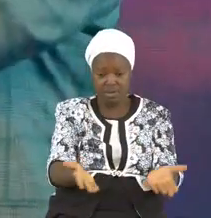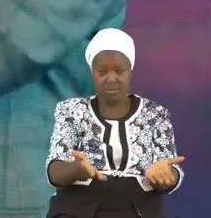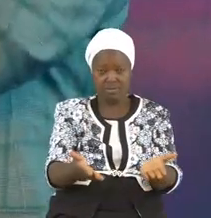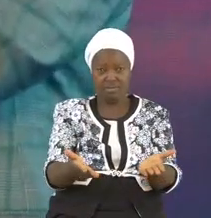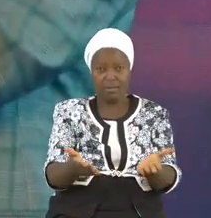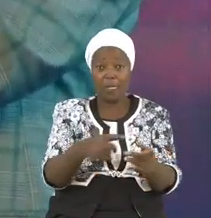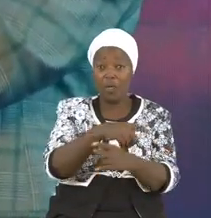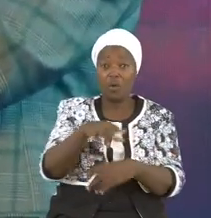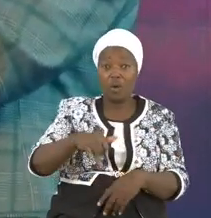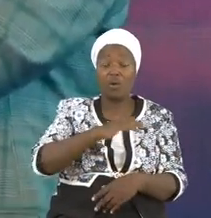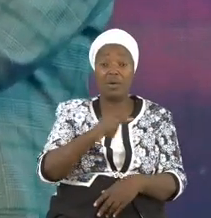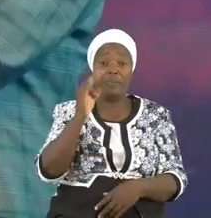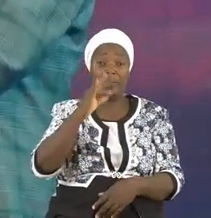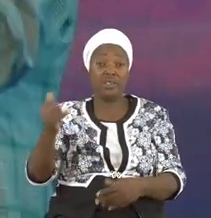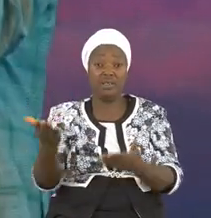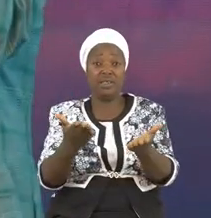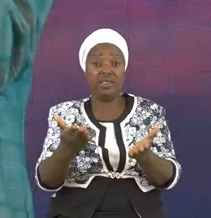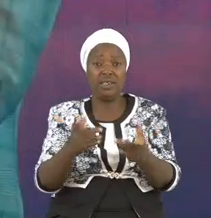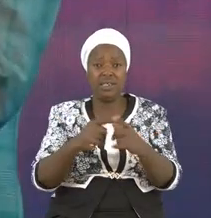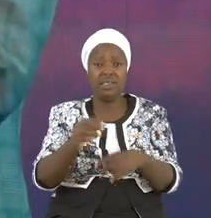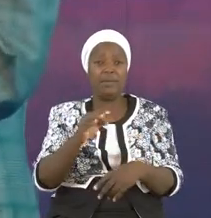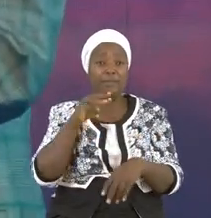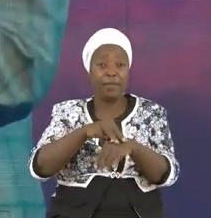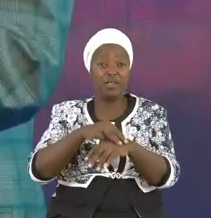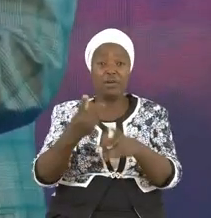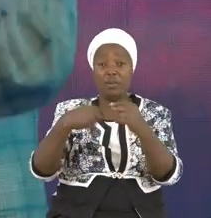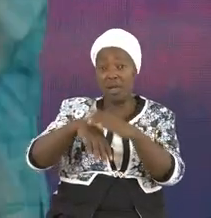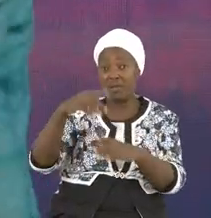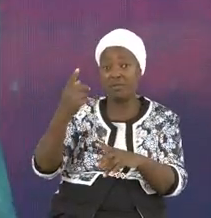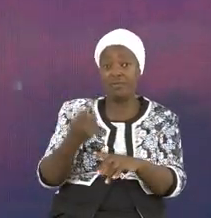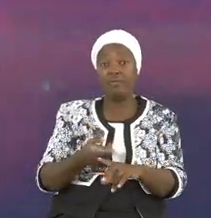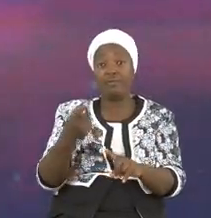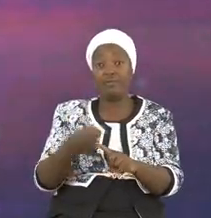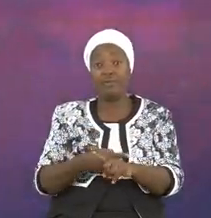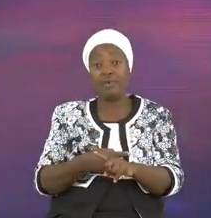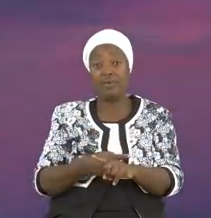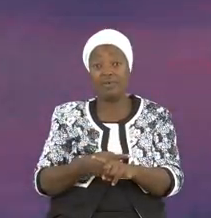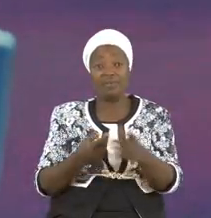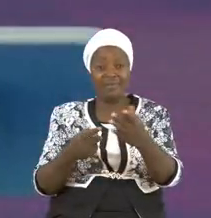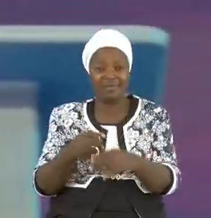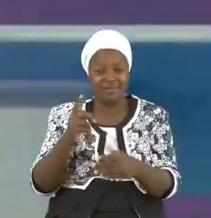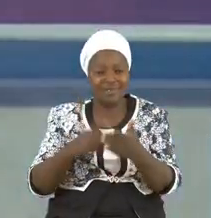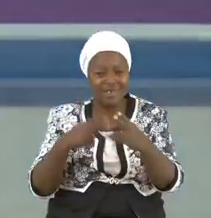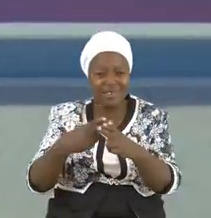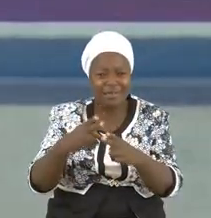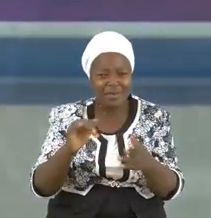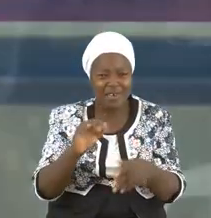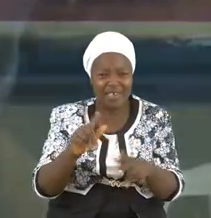was coming forth over here, in, remind me the name of a great city